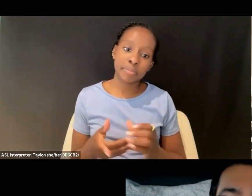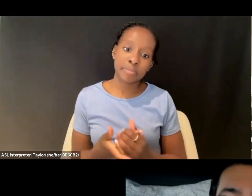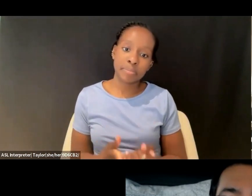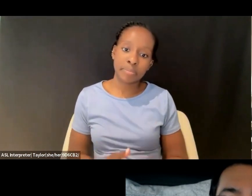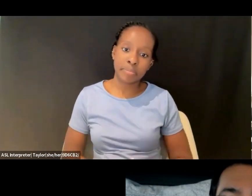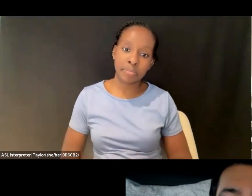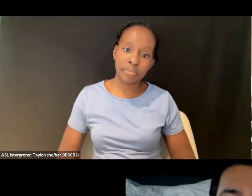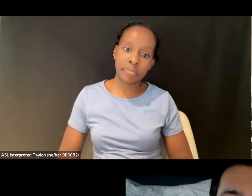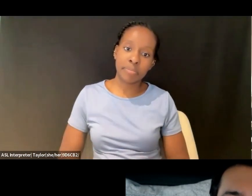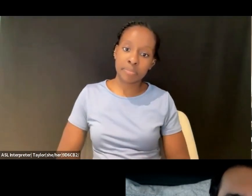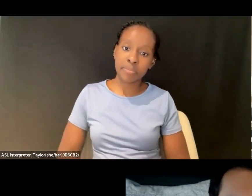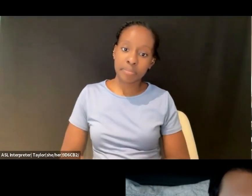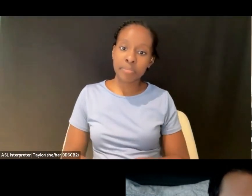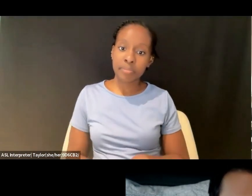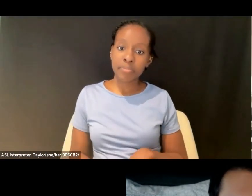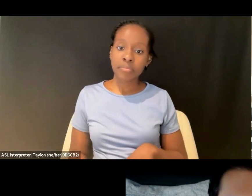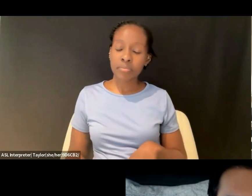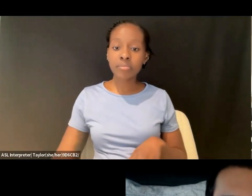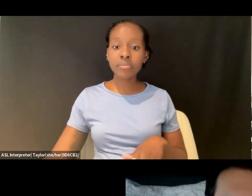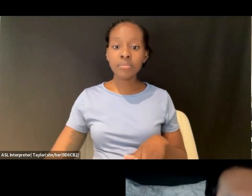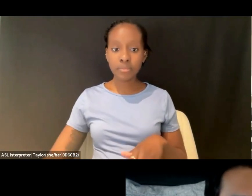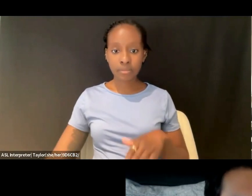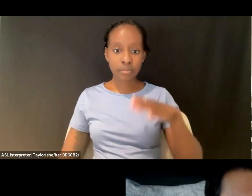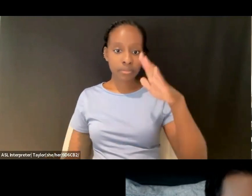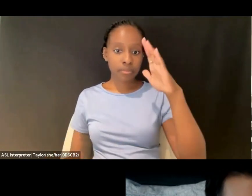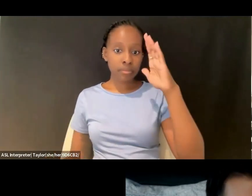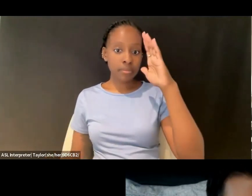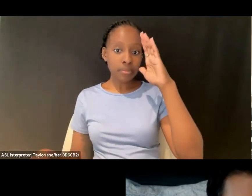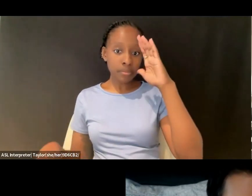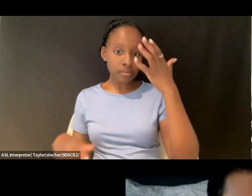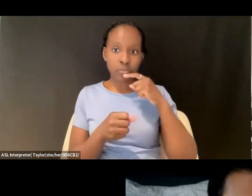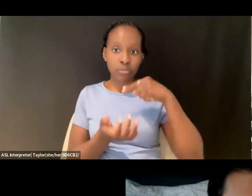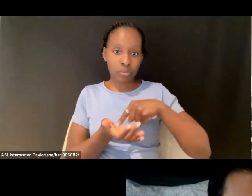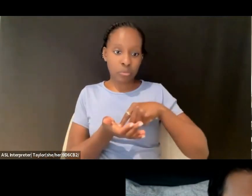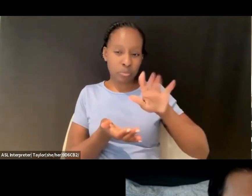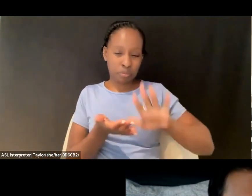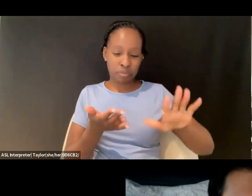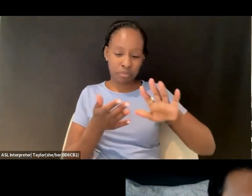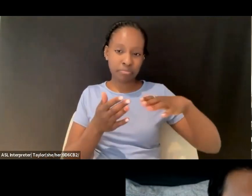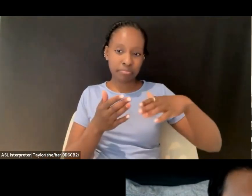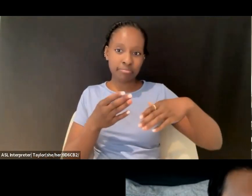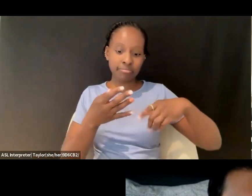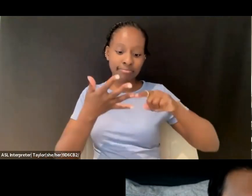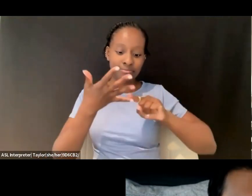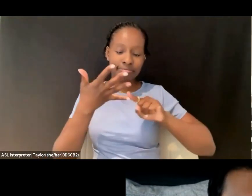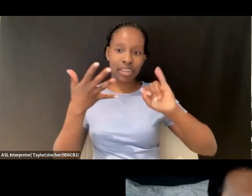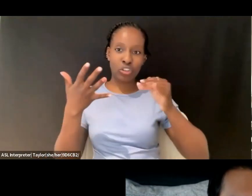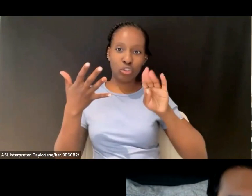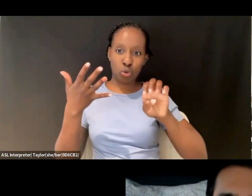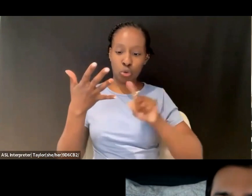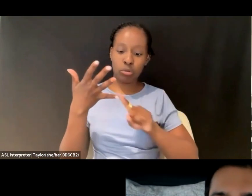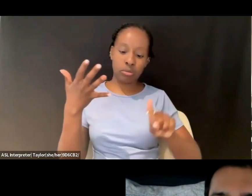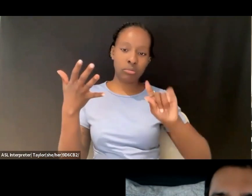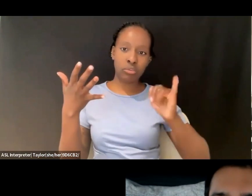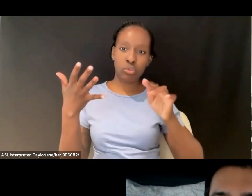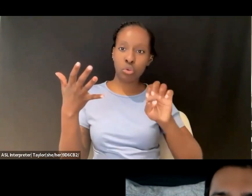to finalize this, but it looks like we're going to have abstracts due at the end of June. So that means June 30th will be the deadline